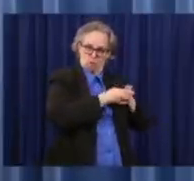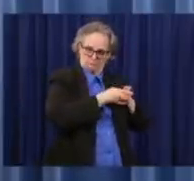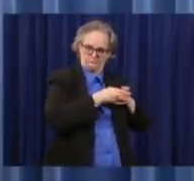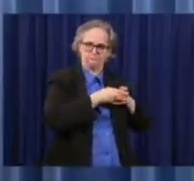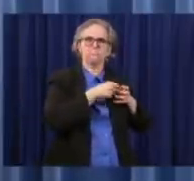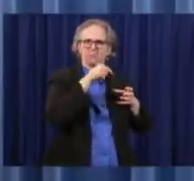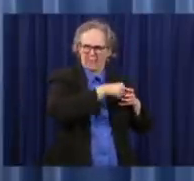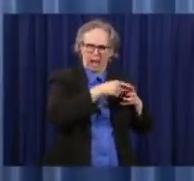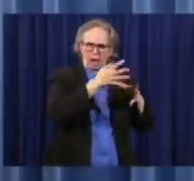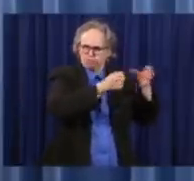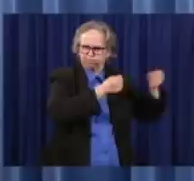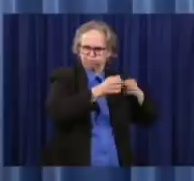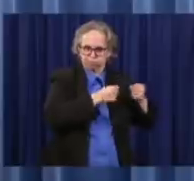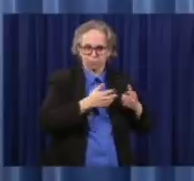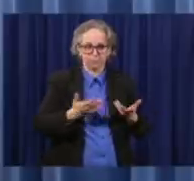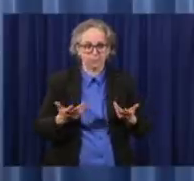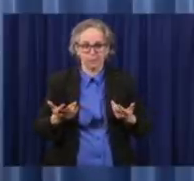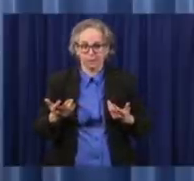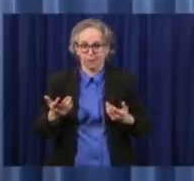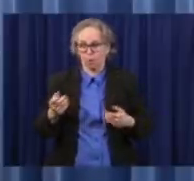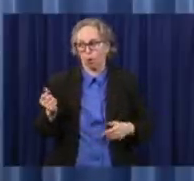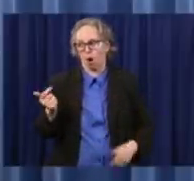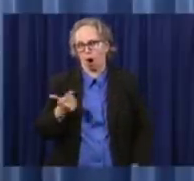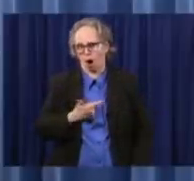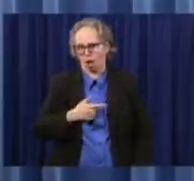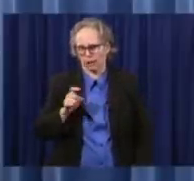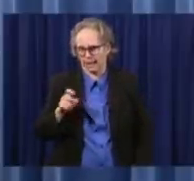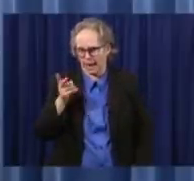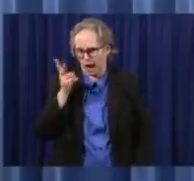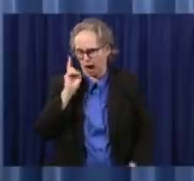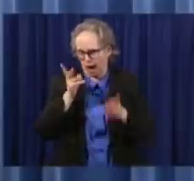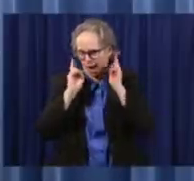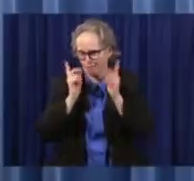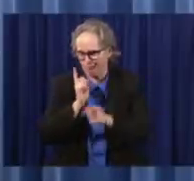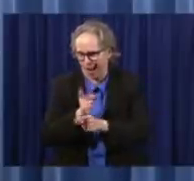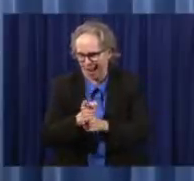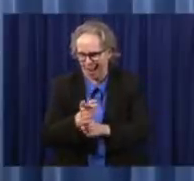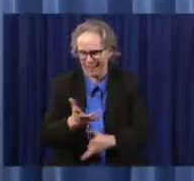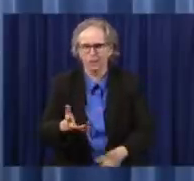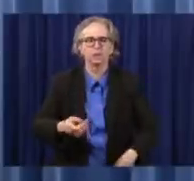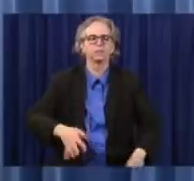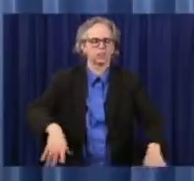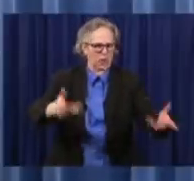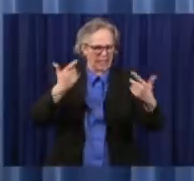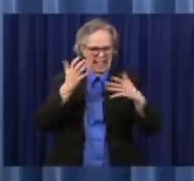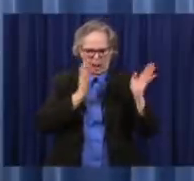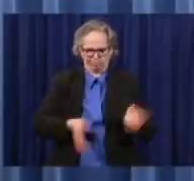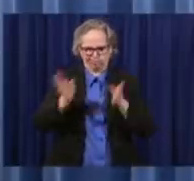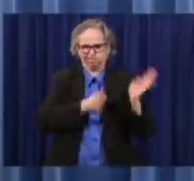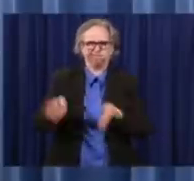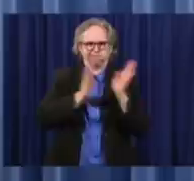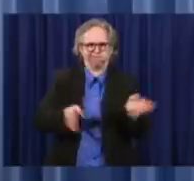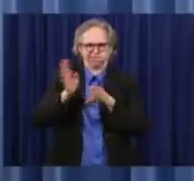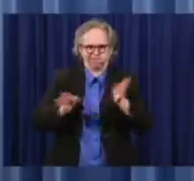We're all ready for that, I think. They are starting to work and pulling together.